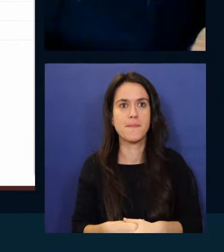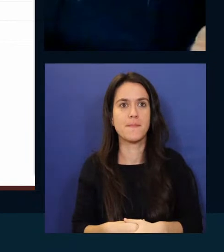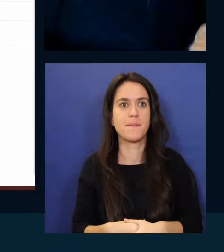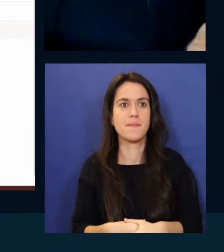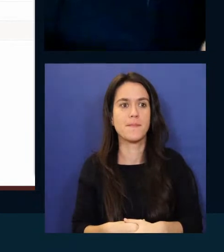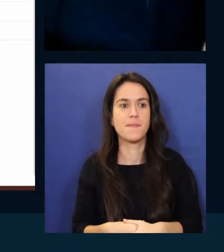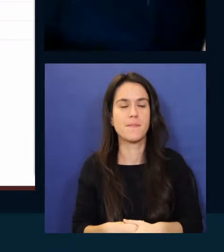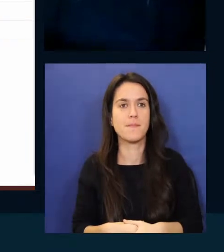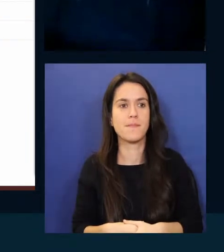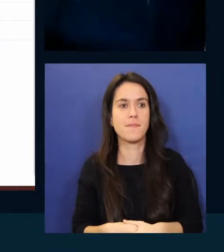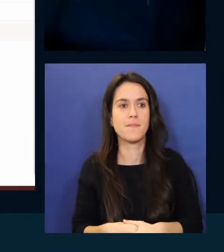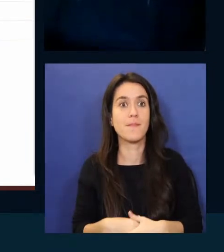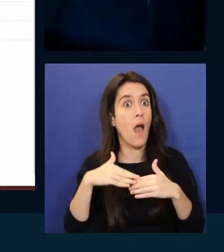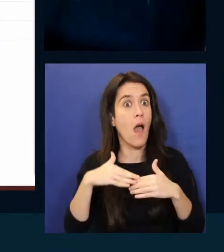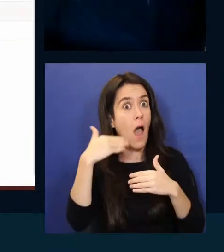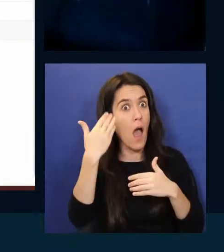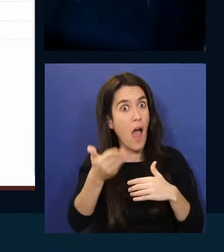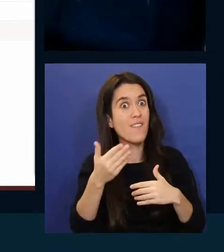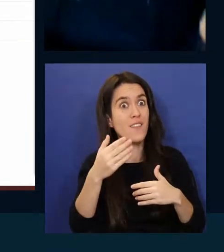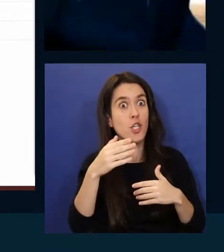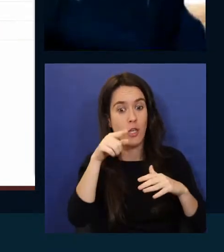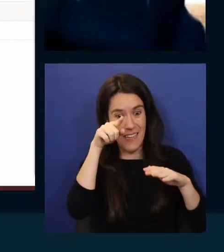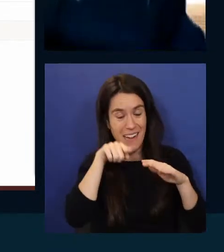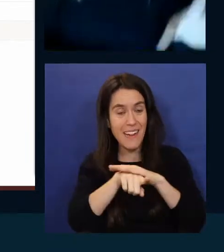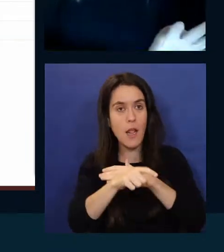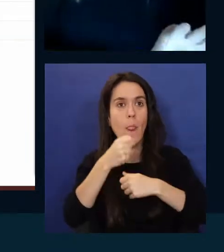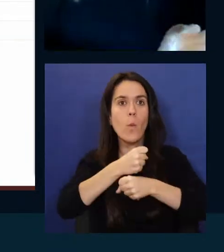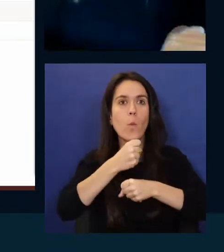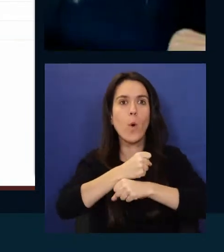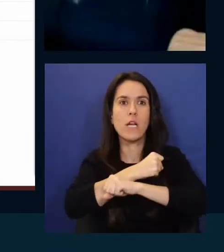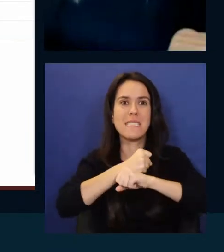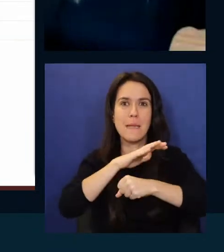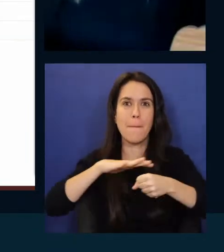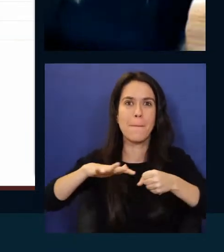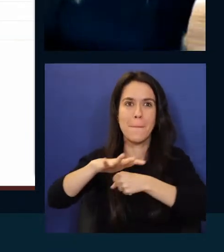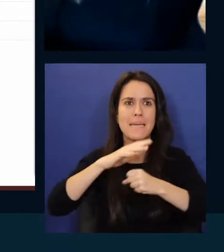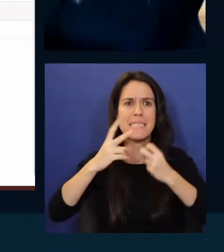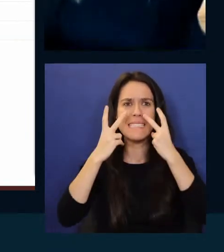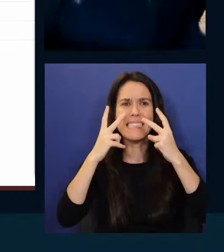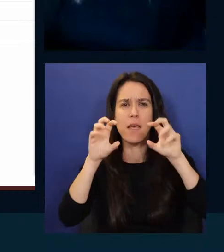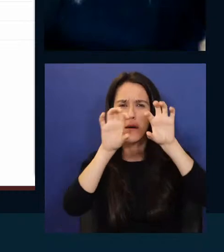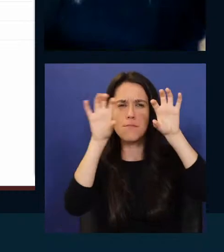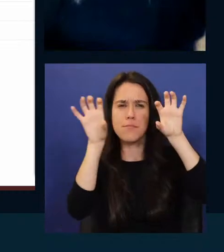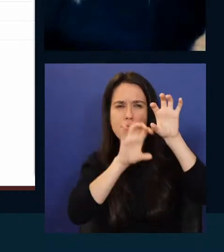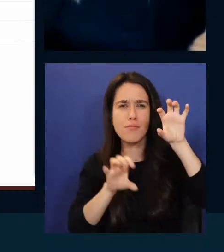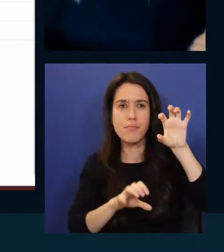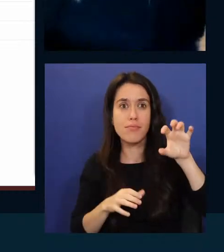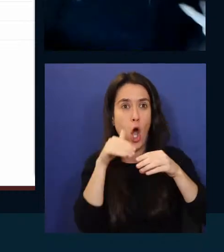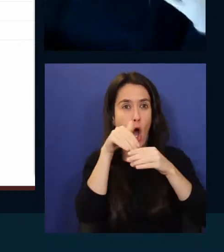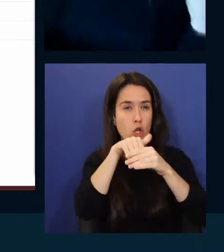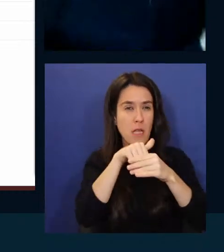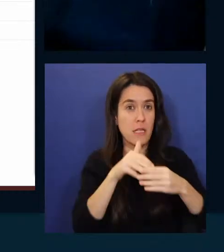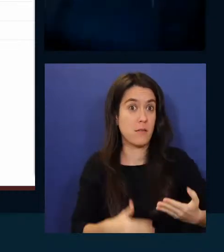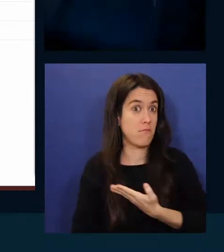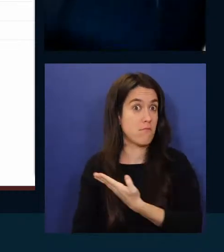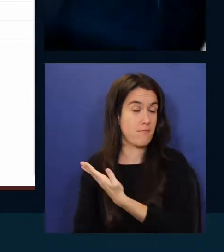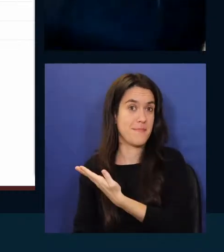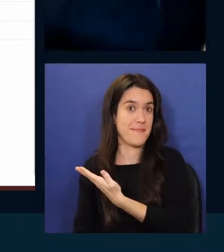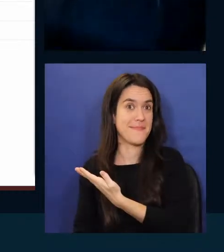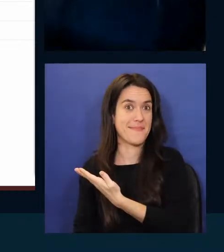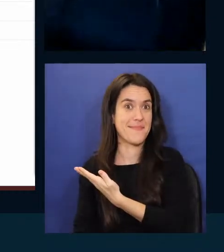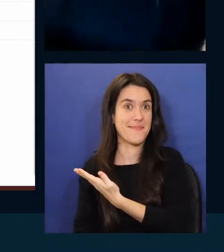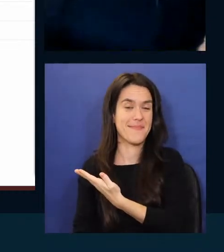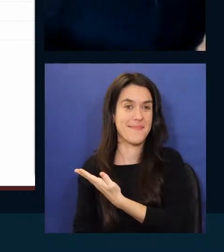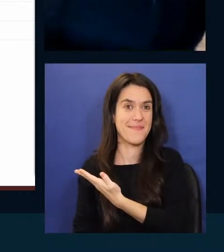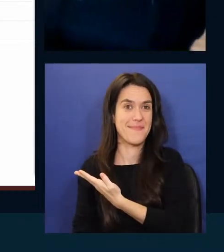go into the workspaces. You can see all of the content. You can even create an